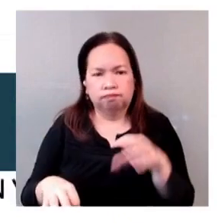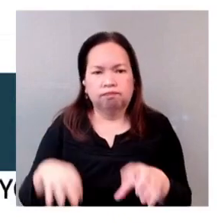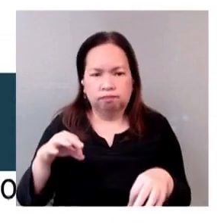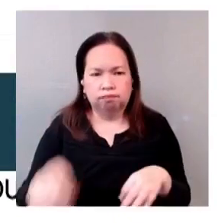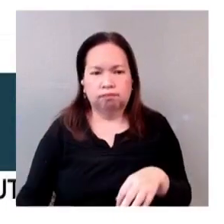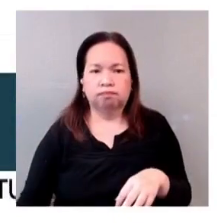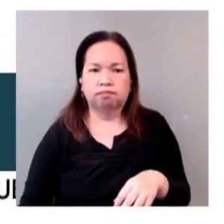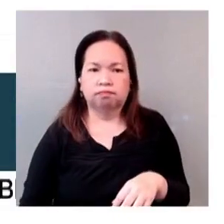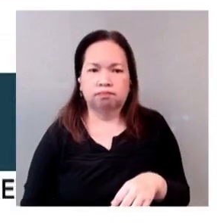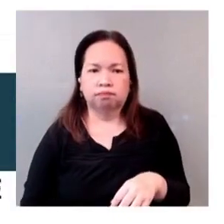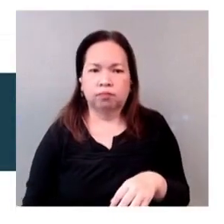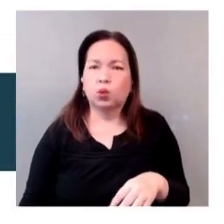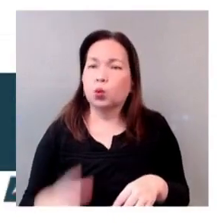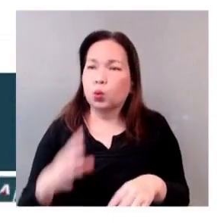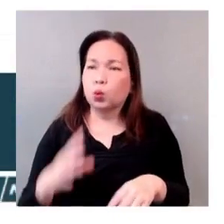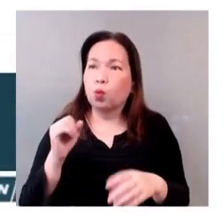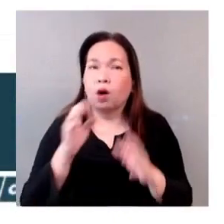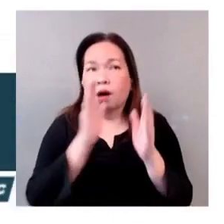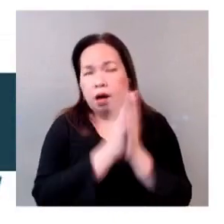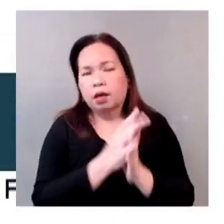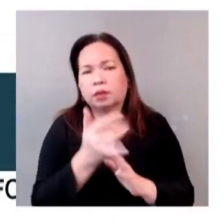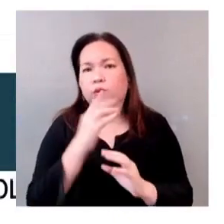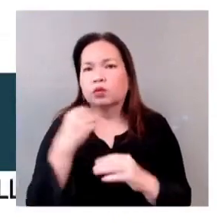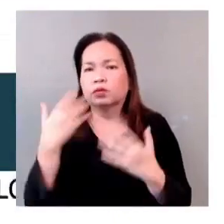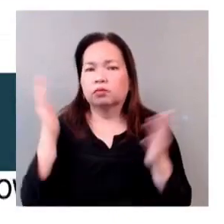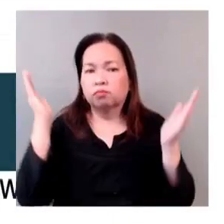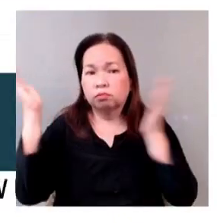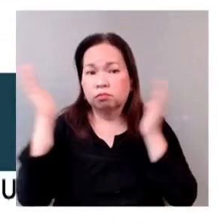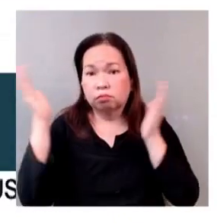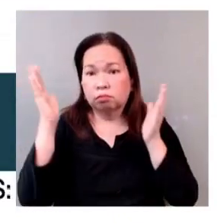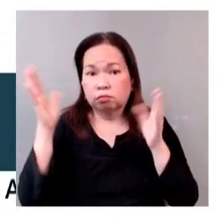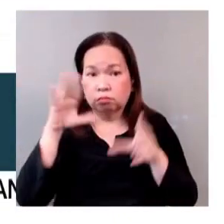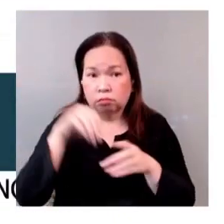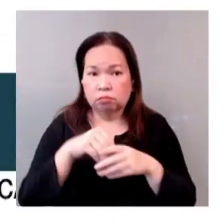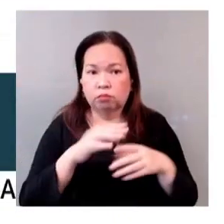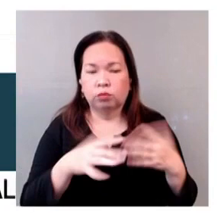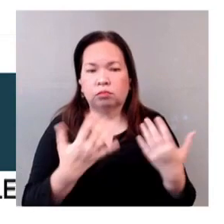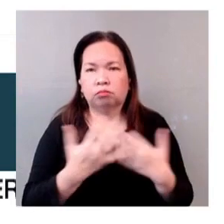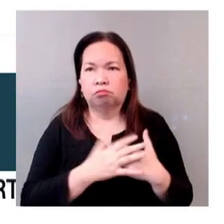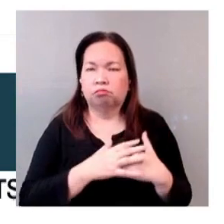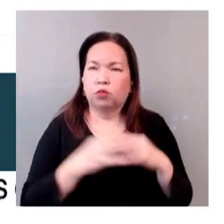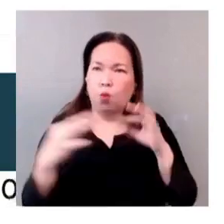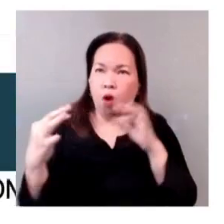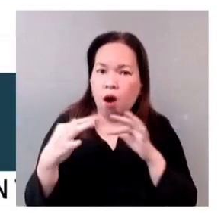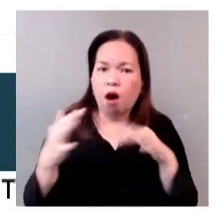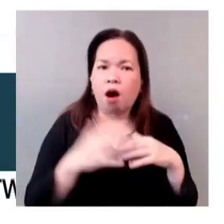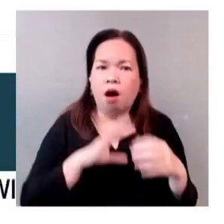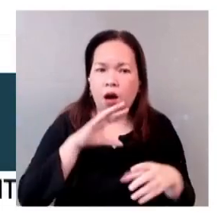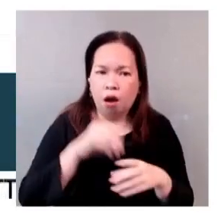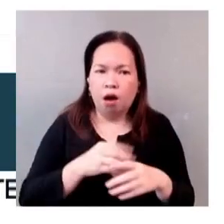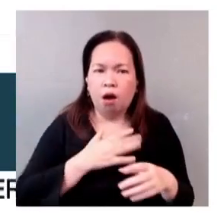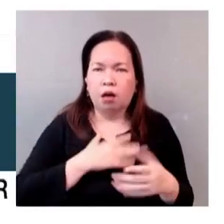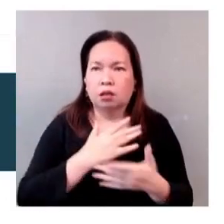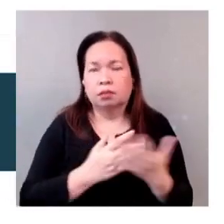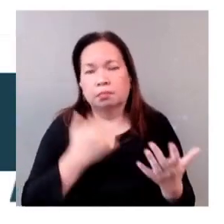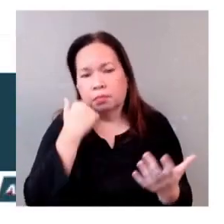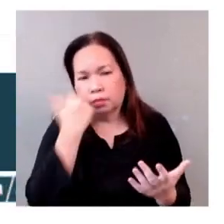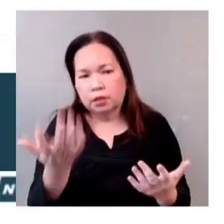those in the service already because they've given their blood, they've shed, some have given their lives actually, no?